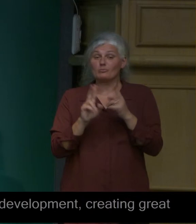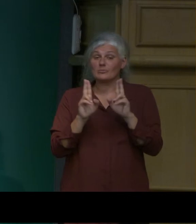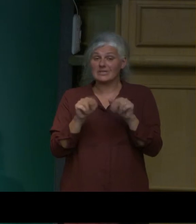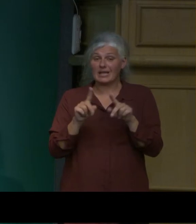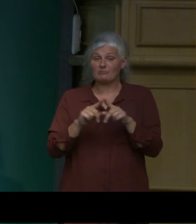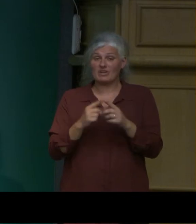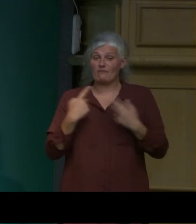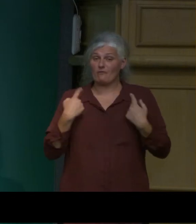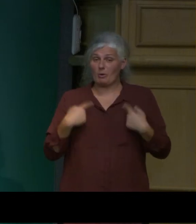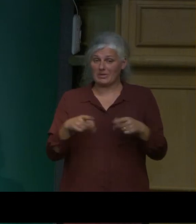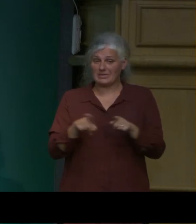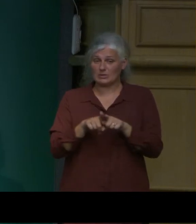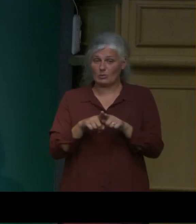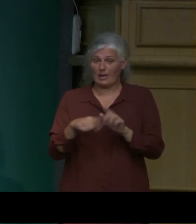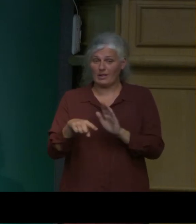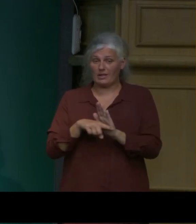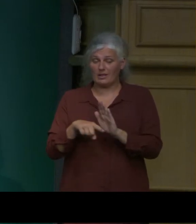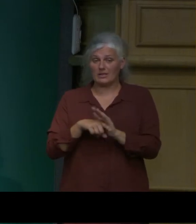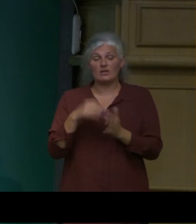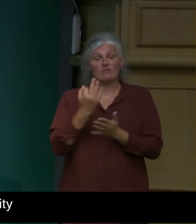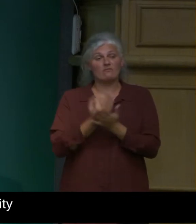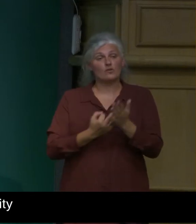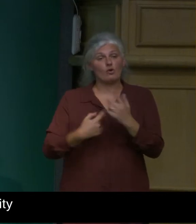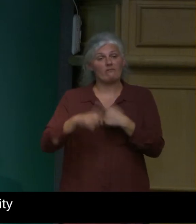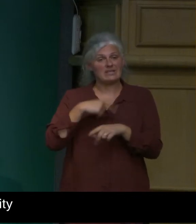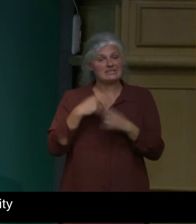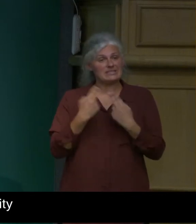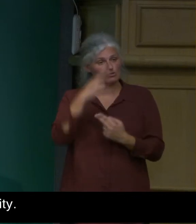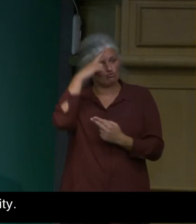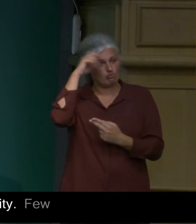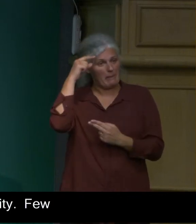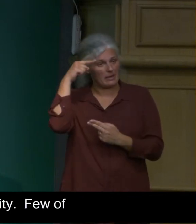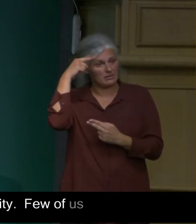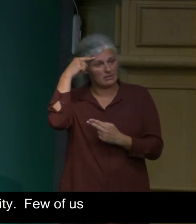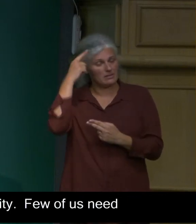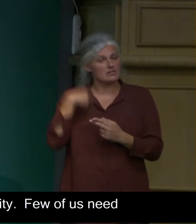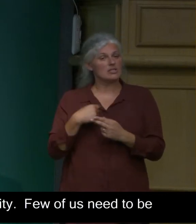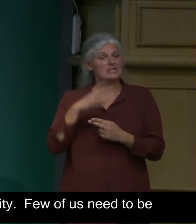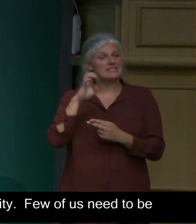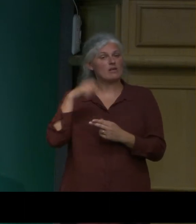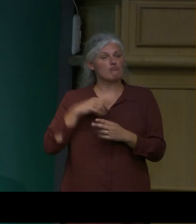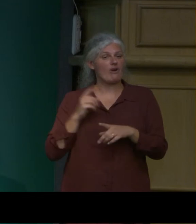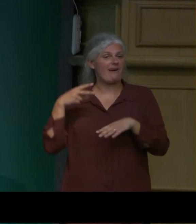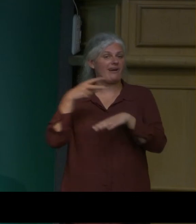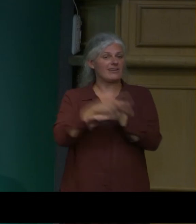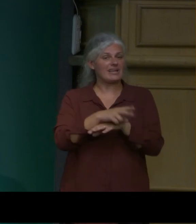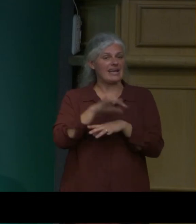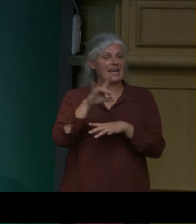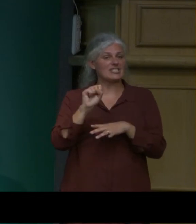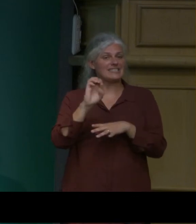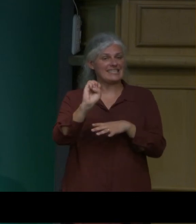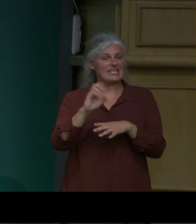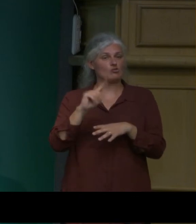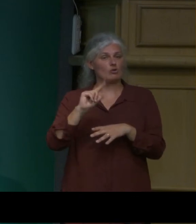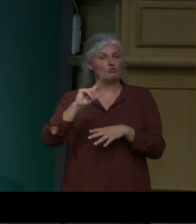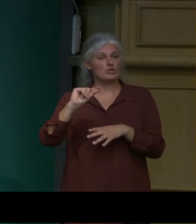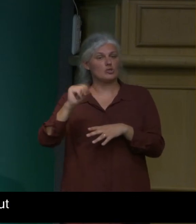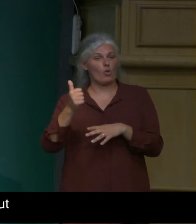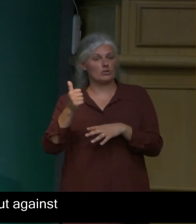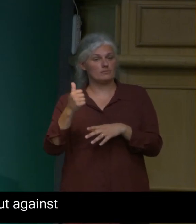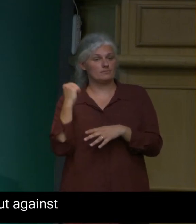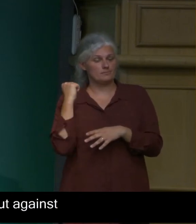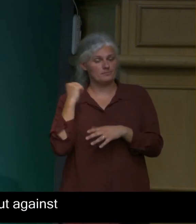vulnerability a few of us need to be reminded of the Cyber attack carried out against the HSC back in May 2021